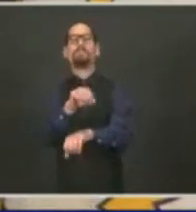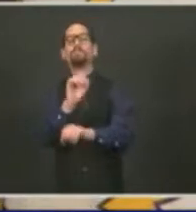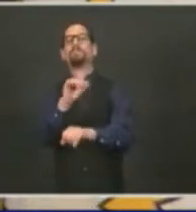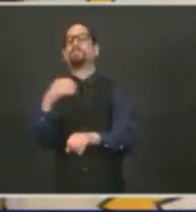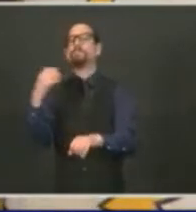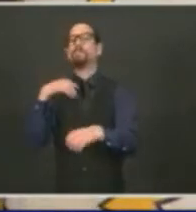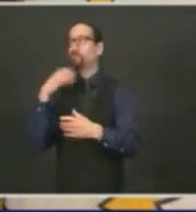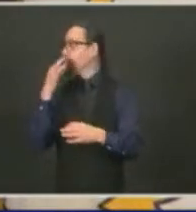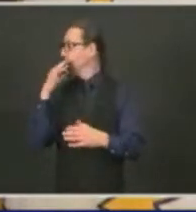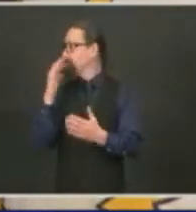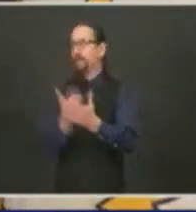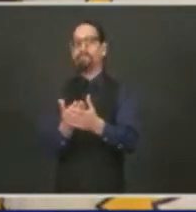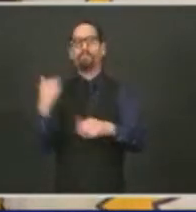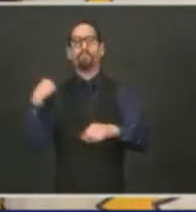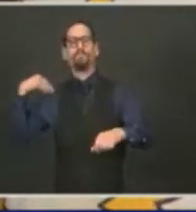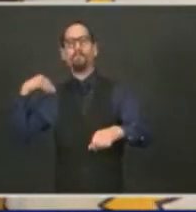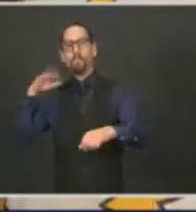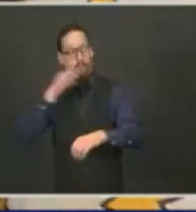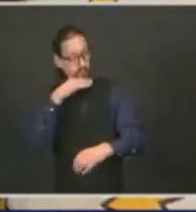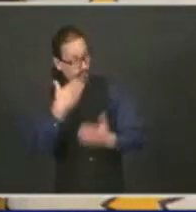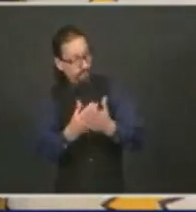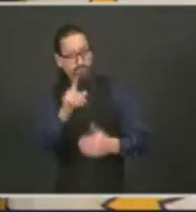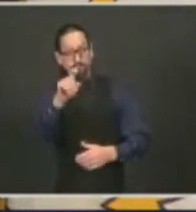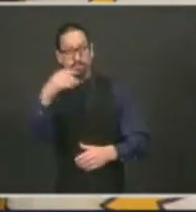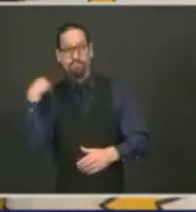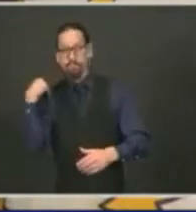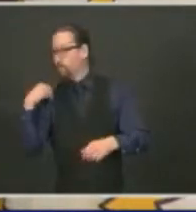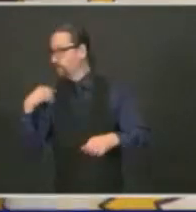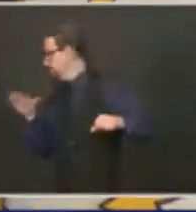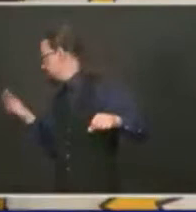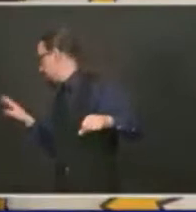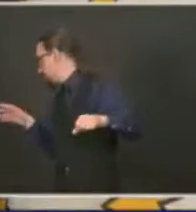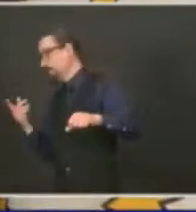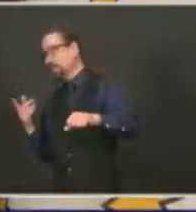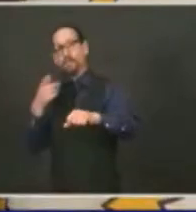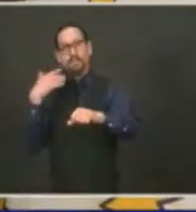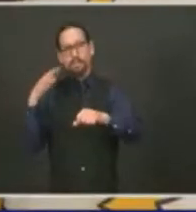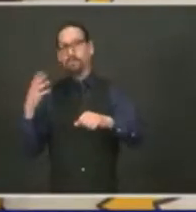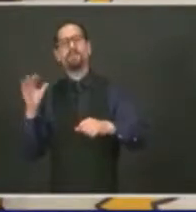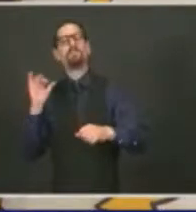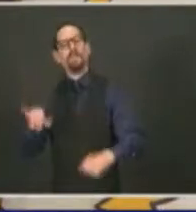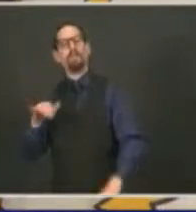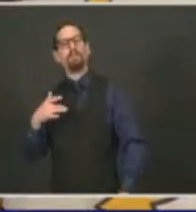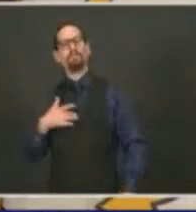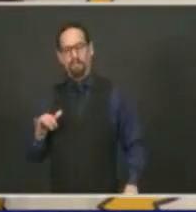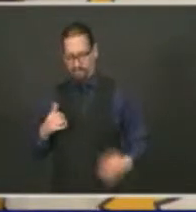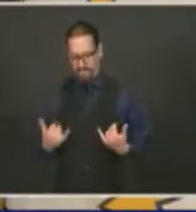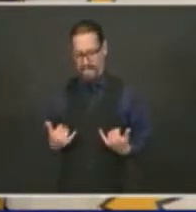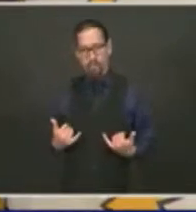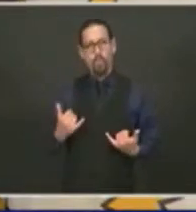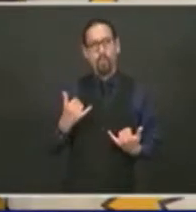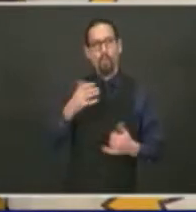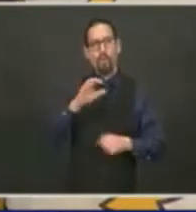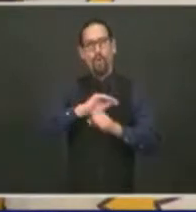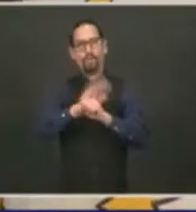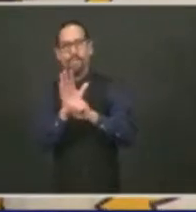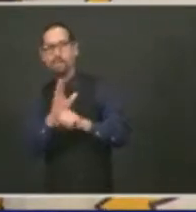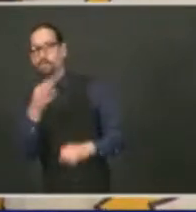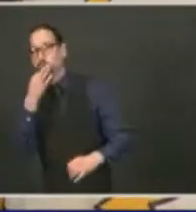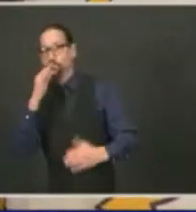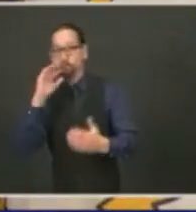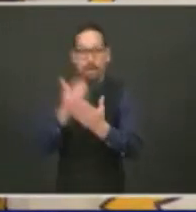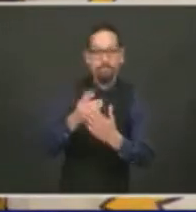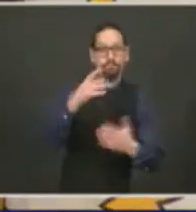that just won't end. We're driving like who knows where, right? And my friends, is that we aren't there yet, but boy, we're gonna get there soon and it's gonna